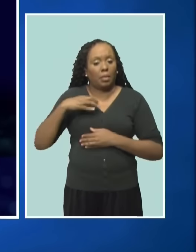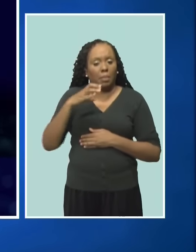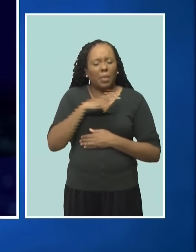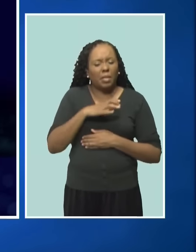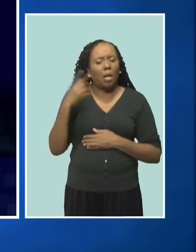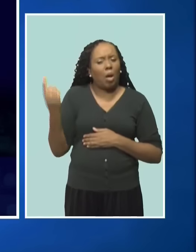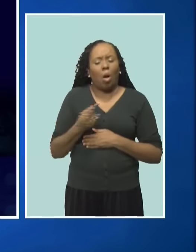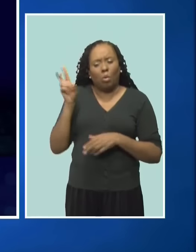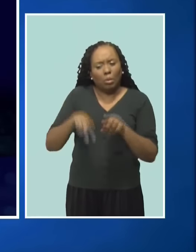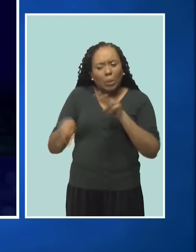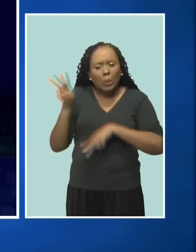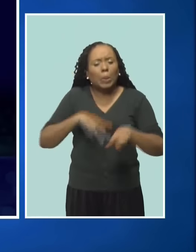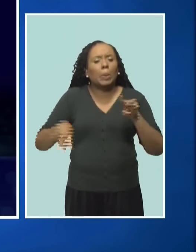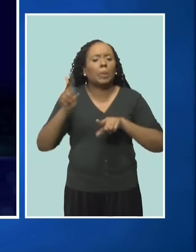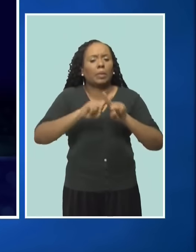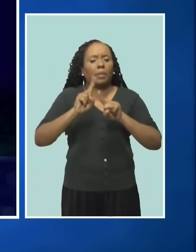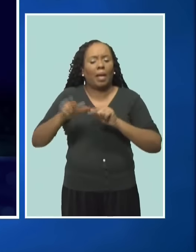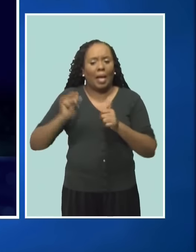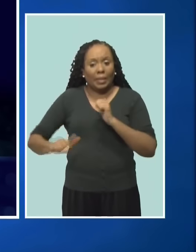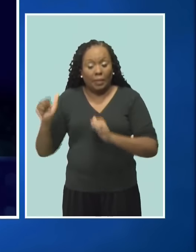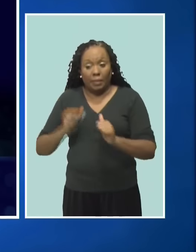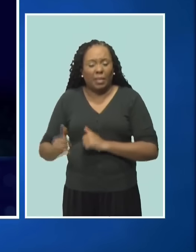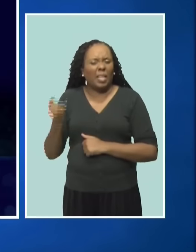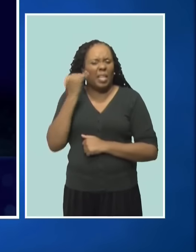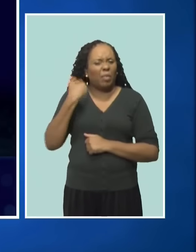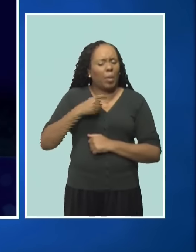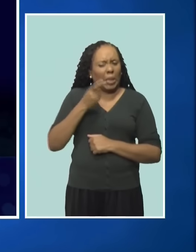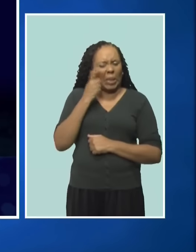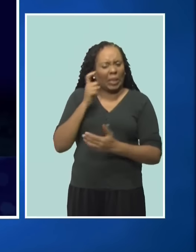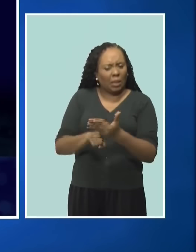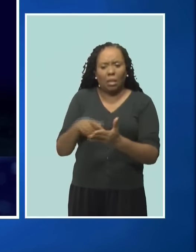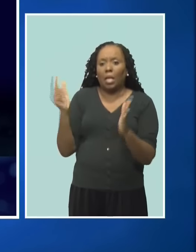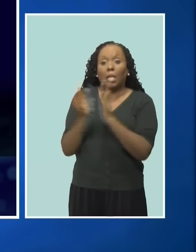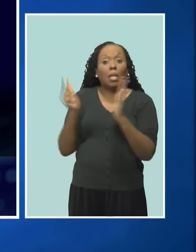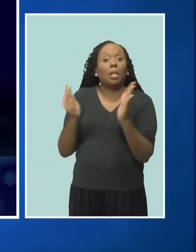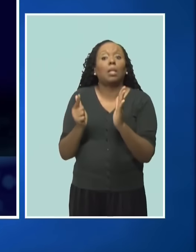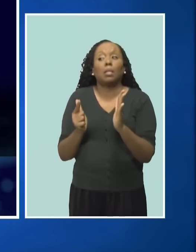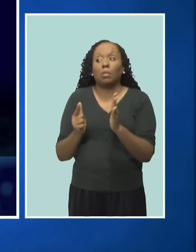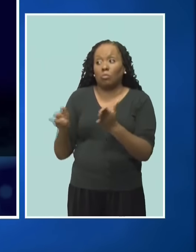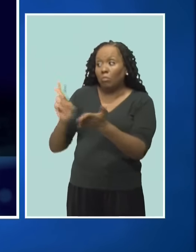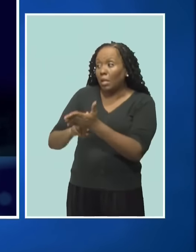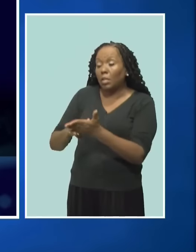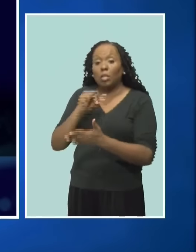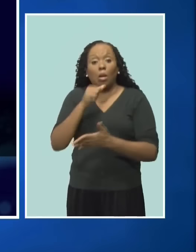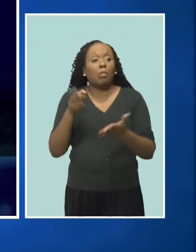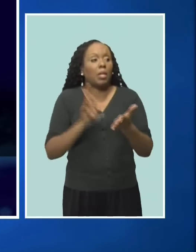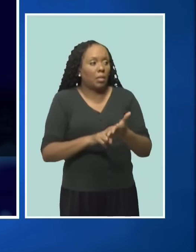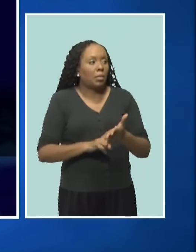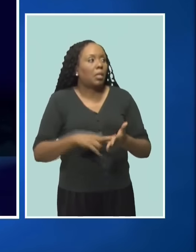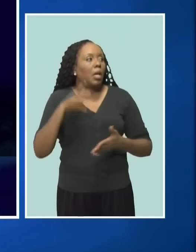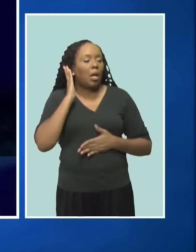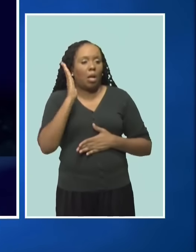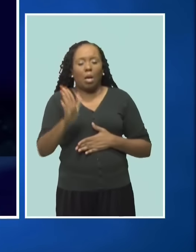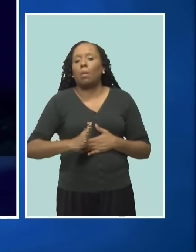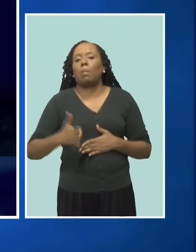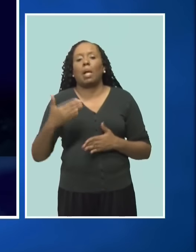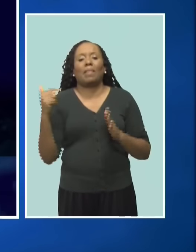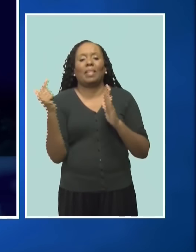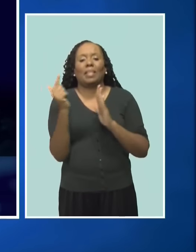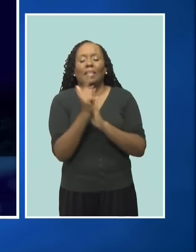and individuals found engaging in illegal operations, whether registered or not, will face investigation and legal